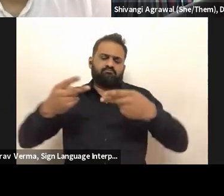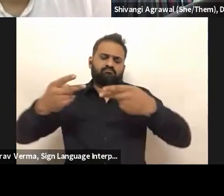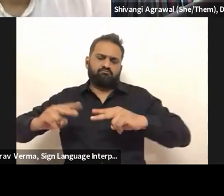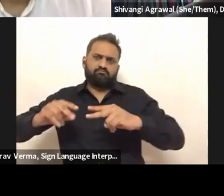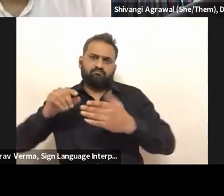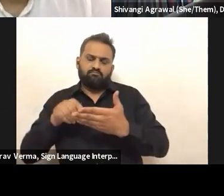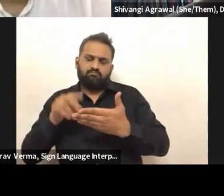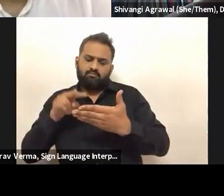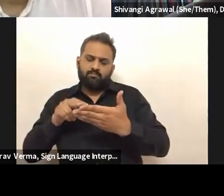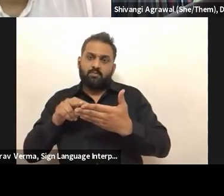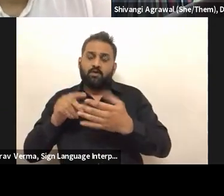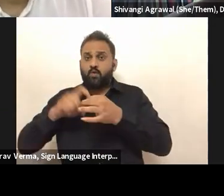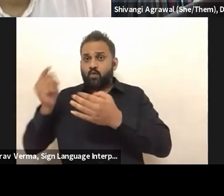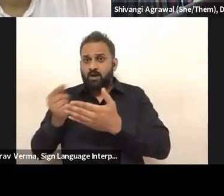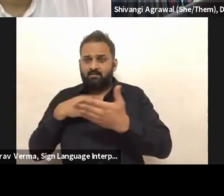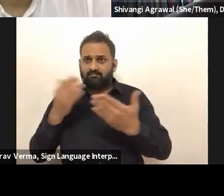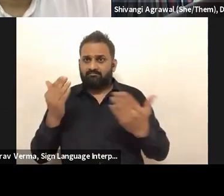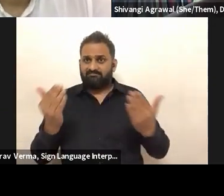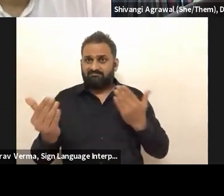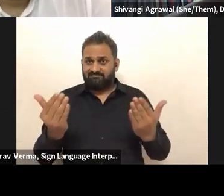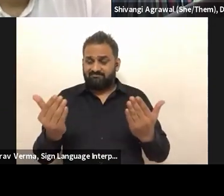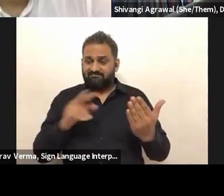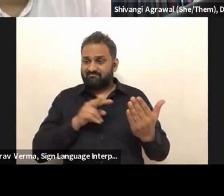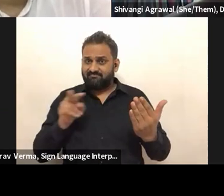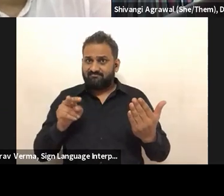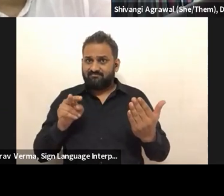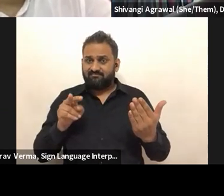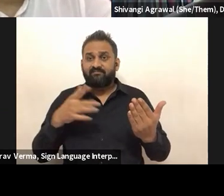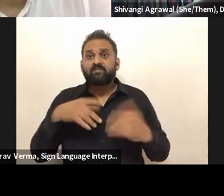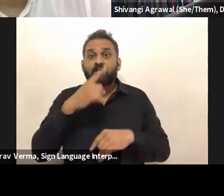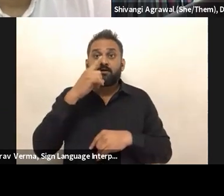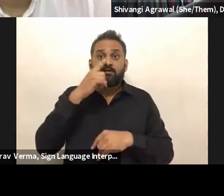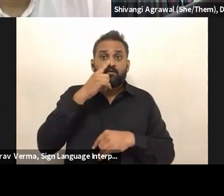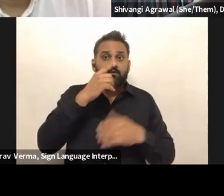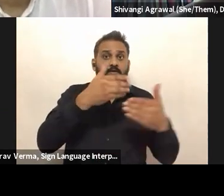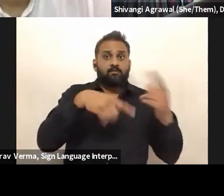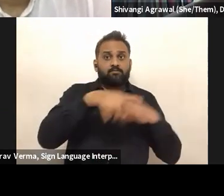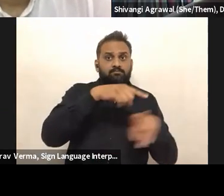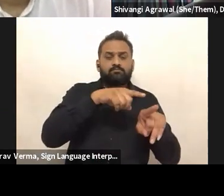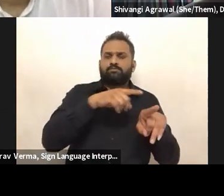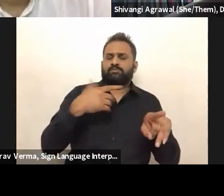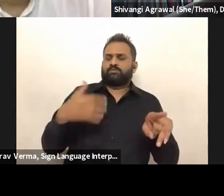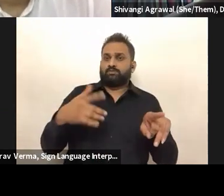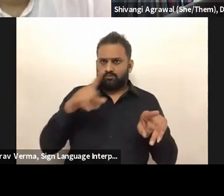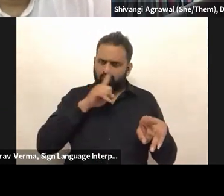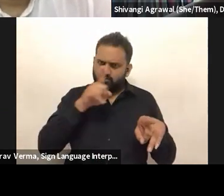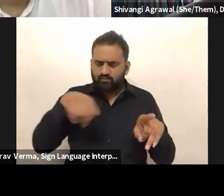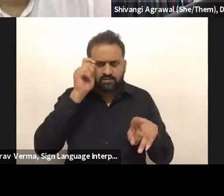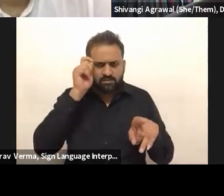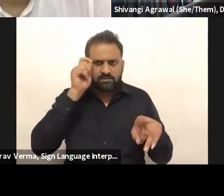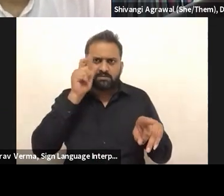Holy Quran by women Islamic scholars, you'd be surprised to read the amount